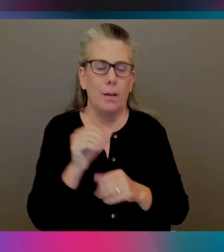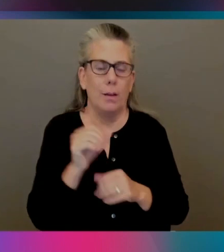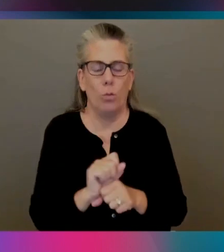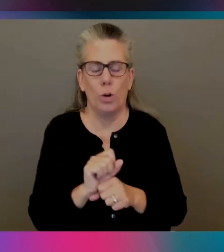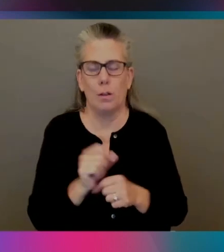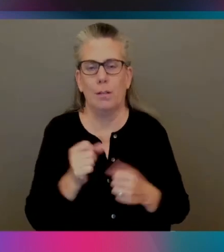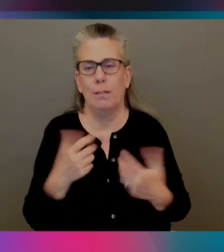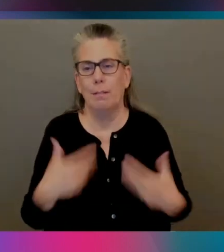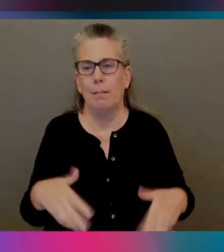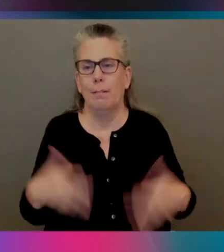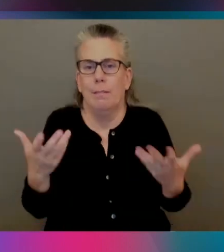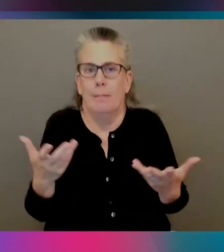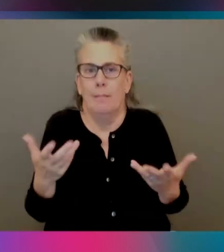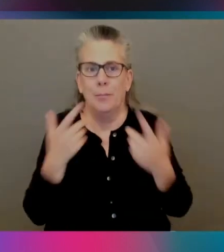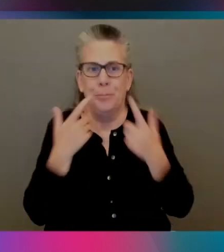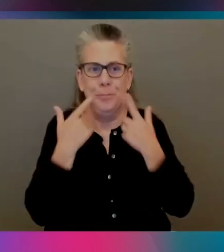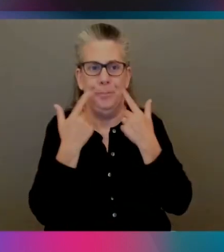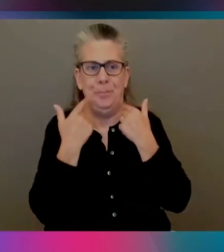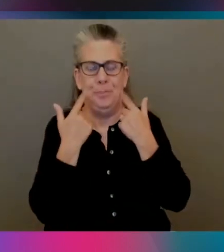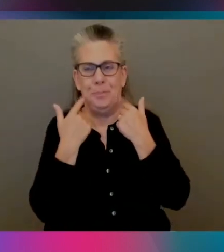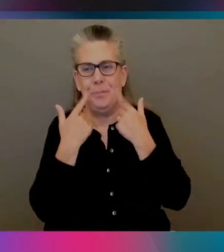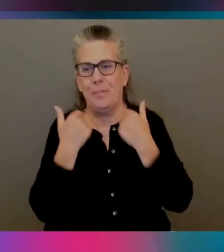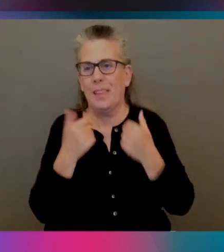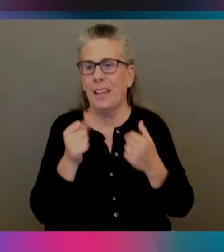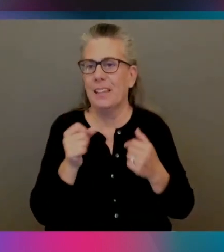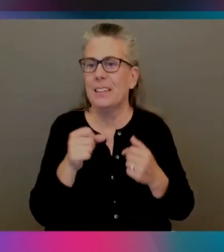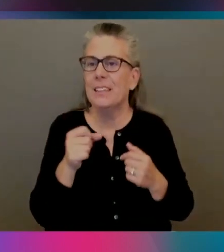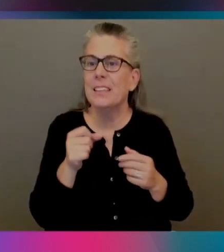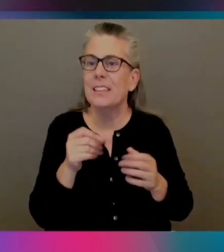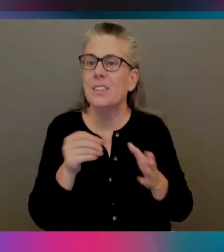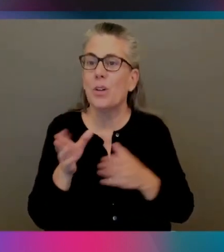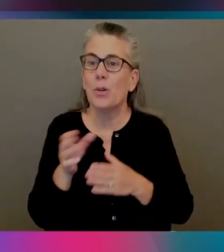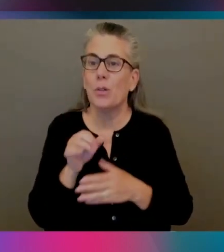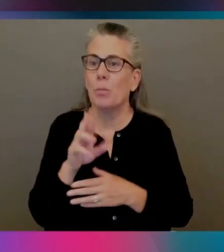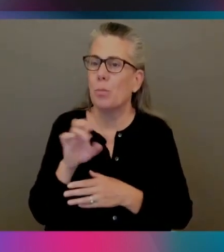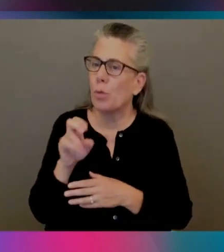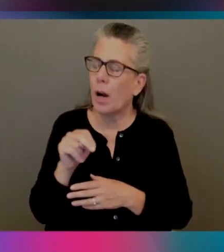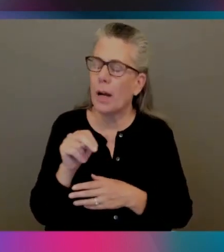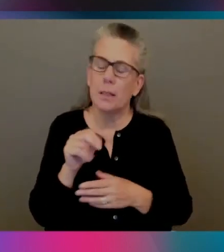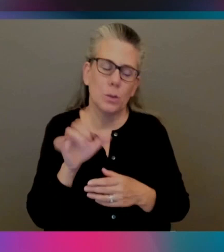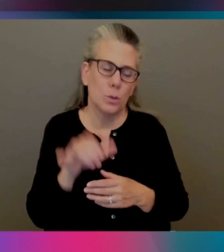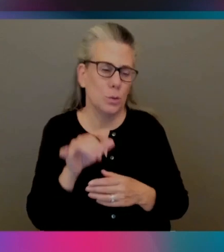of myself. Absolutely. It's like future Brian's going to hate me for this code.